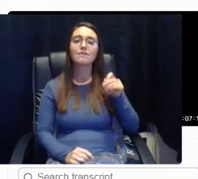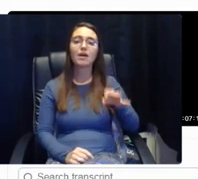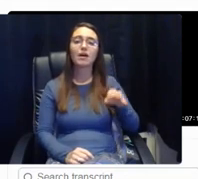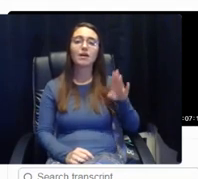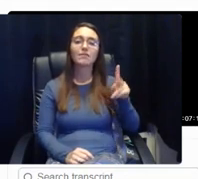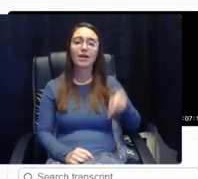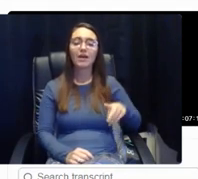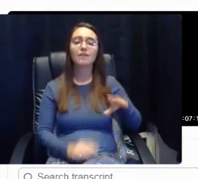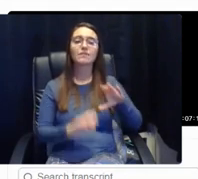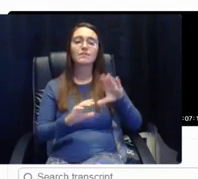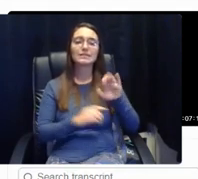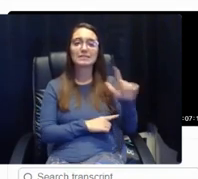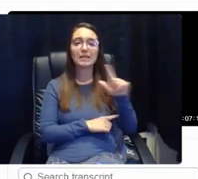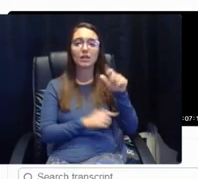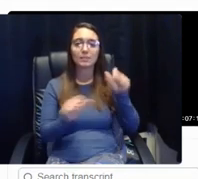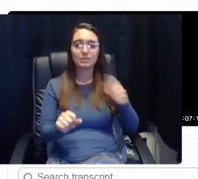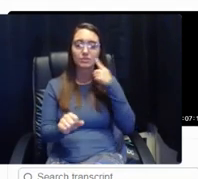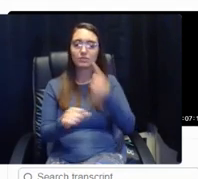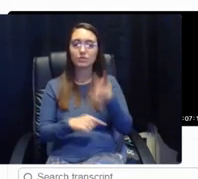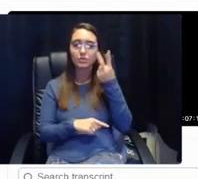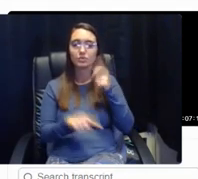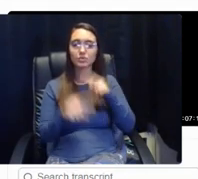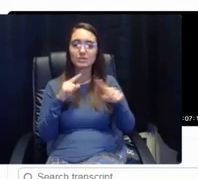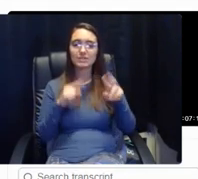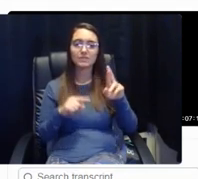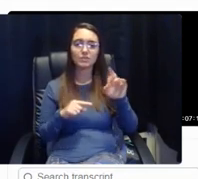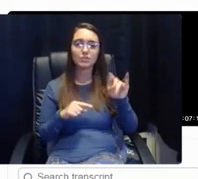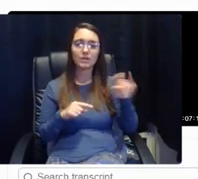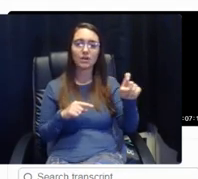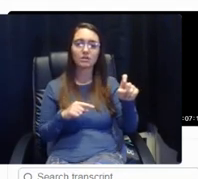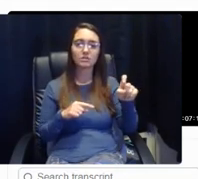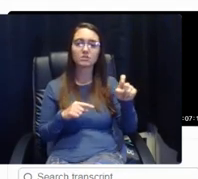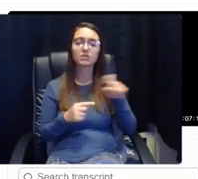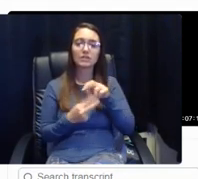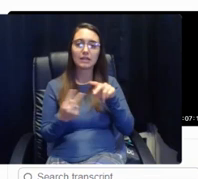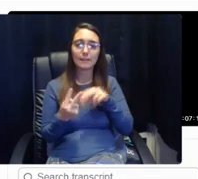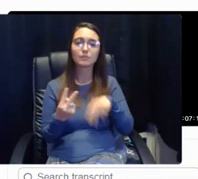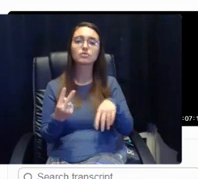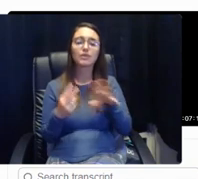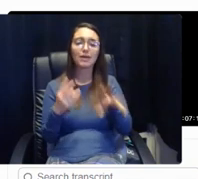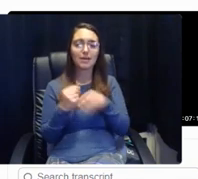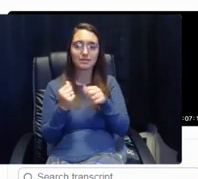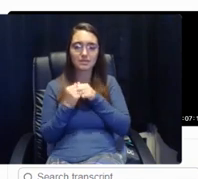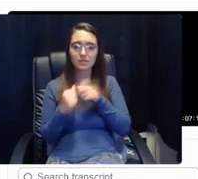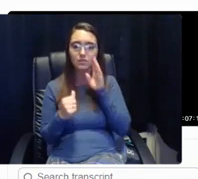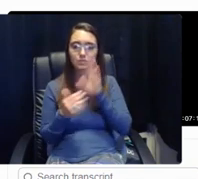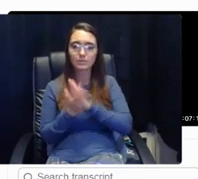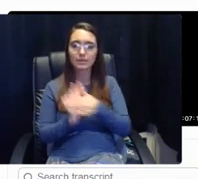cell potential of two different redox couple adding together. So become